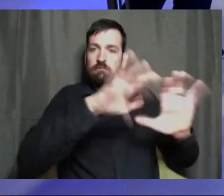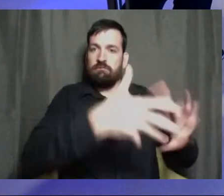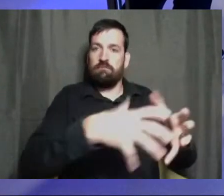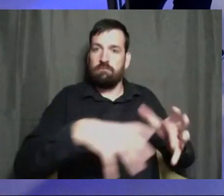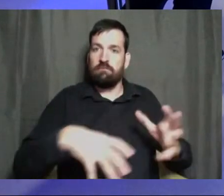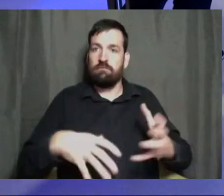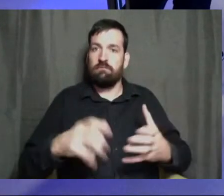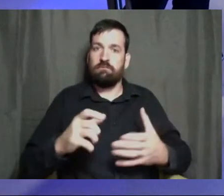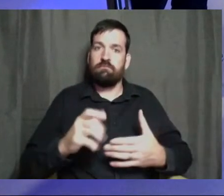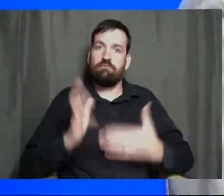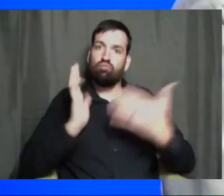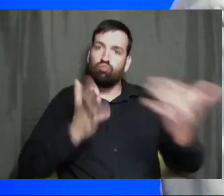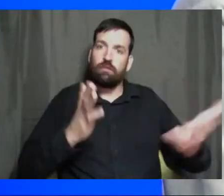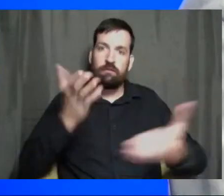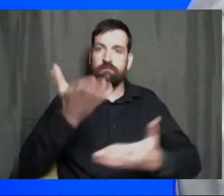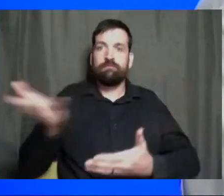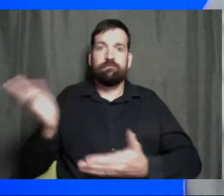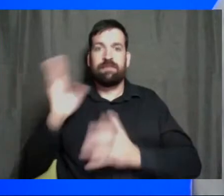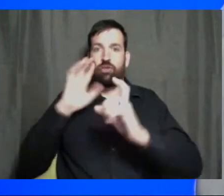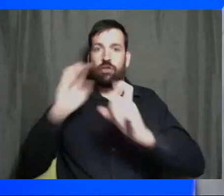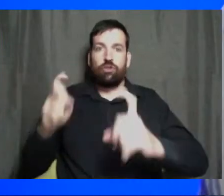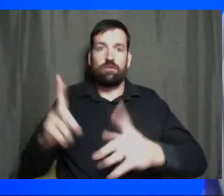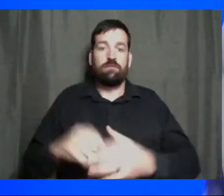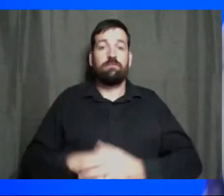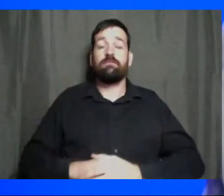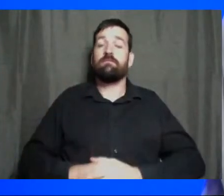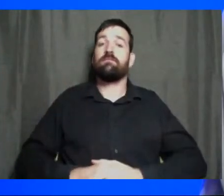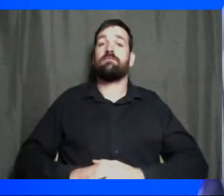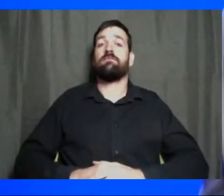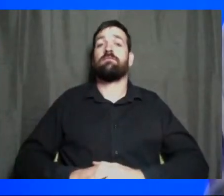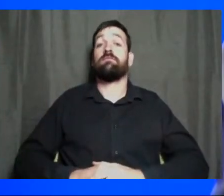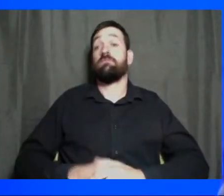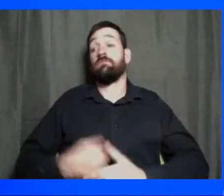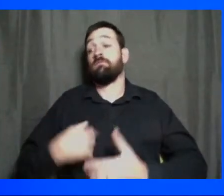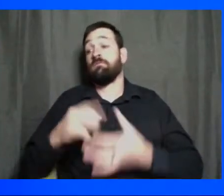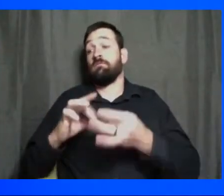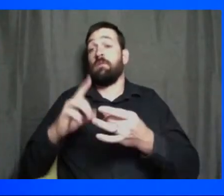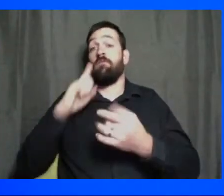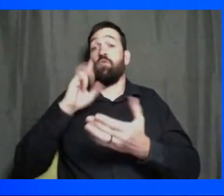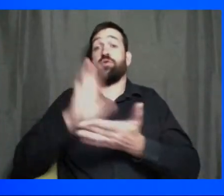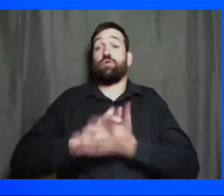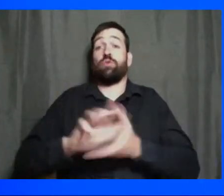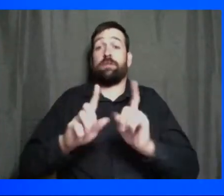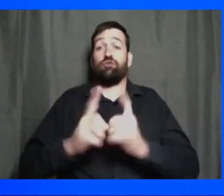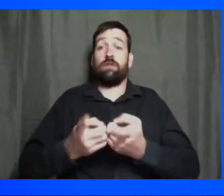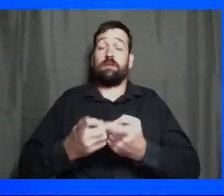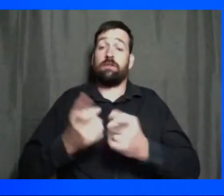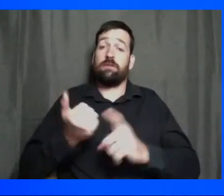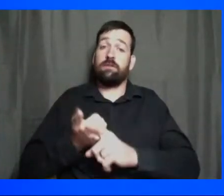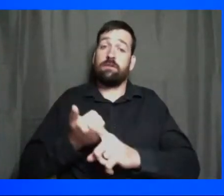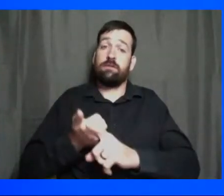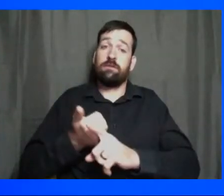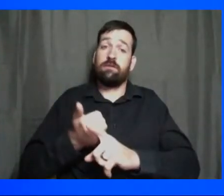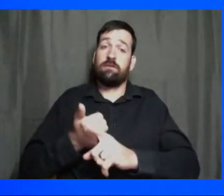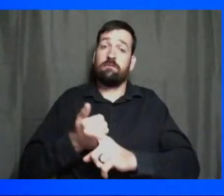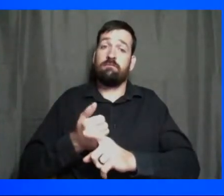right? Right. Well, and I can say for school districts are different and approach this differently,